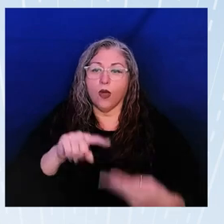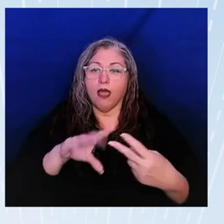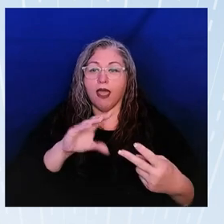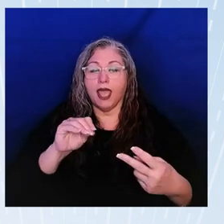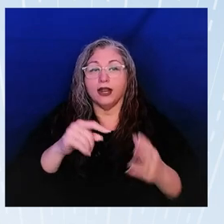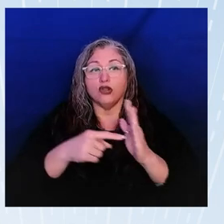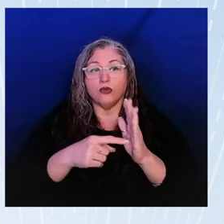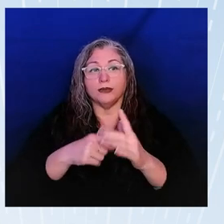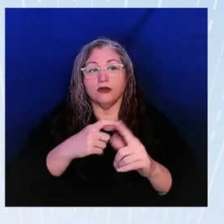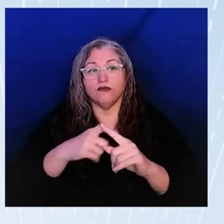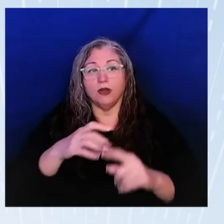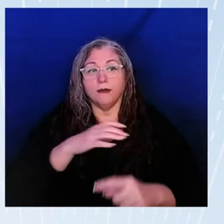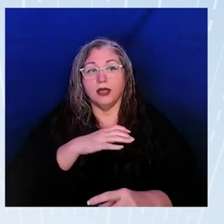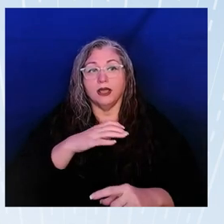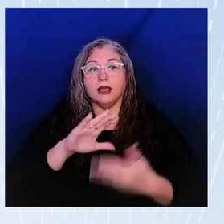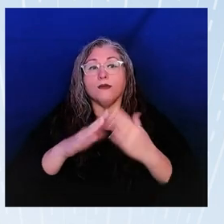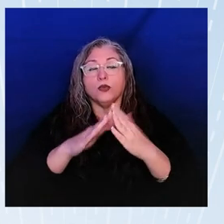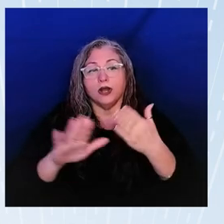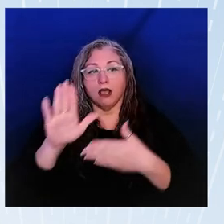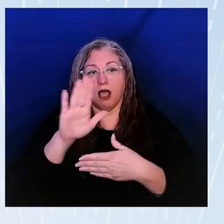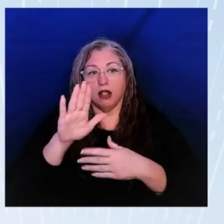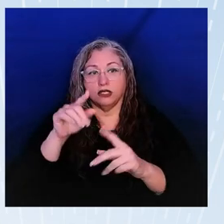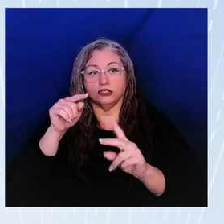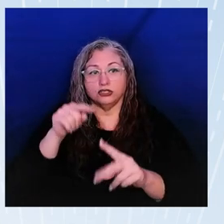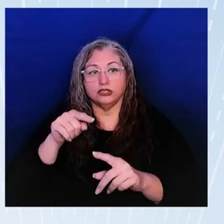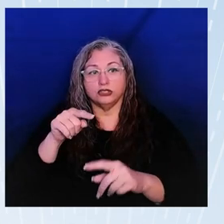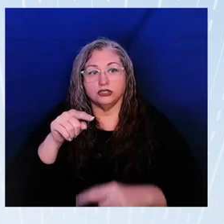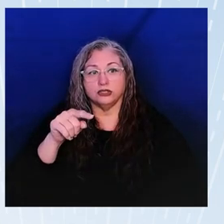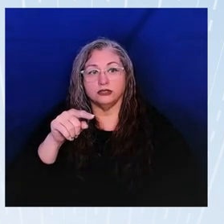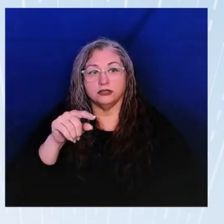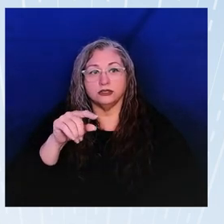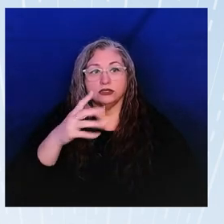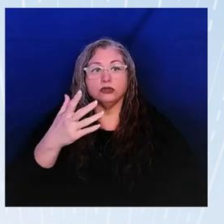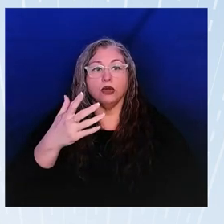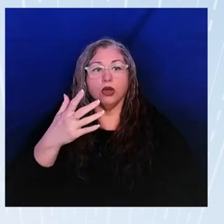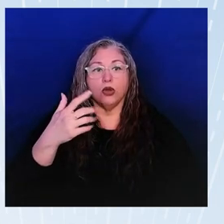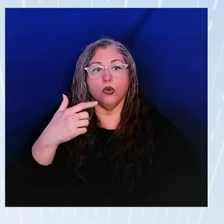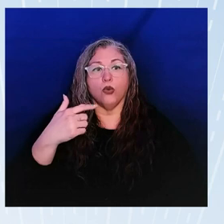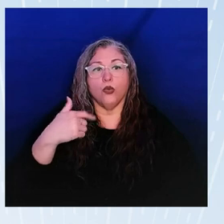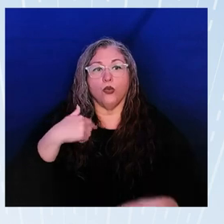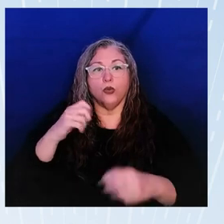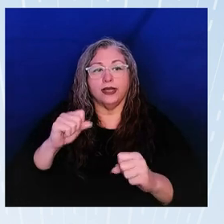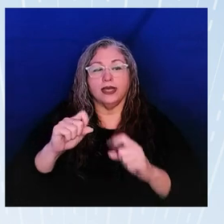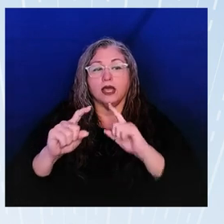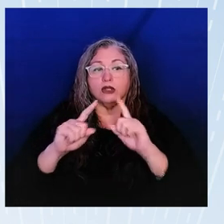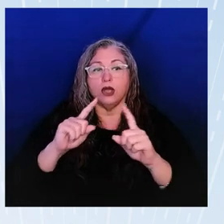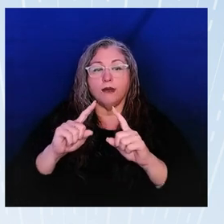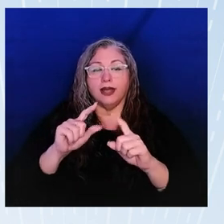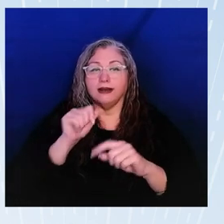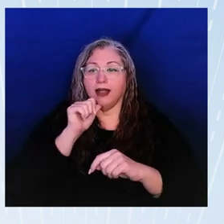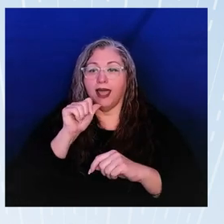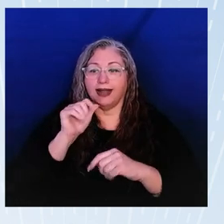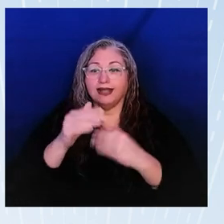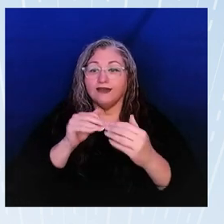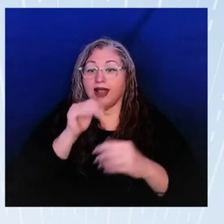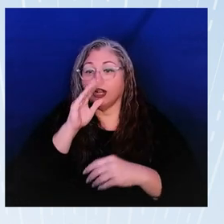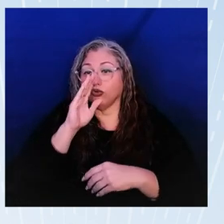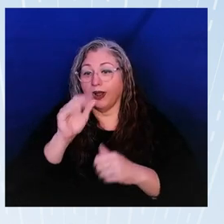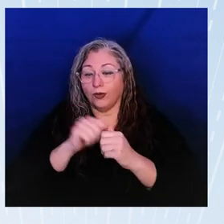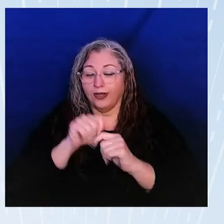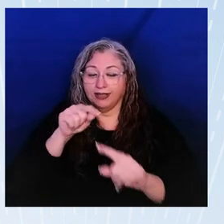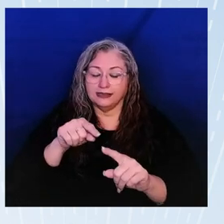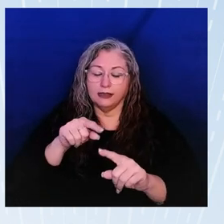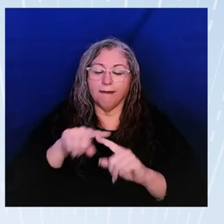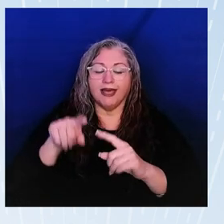representative from the community college so that we can also talk about, while not directly related to this, the need